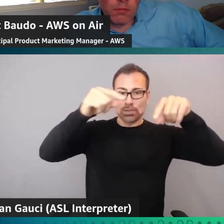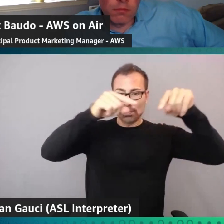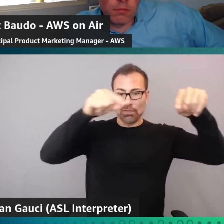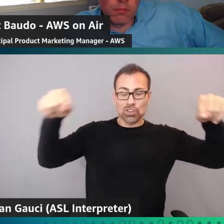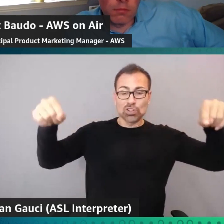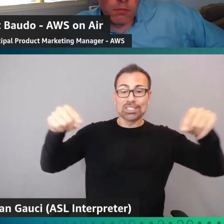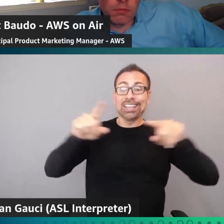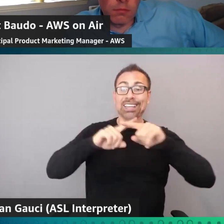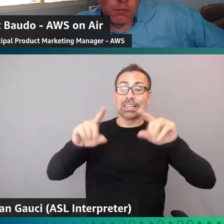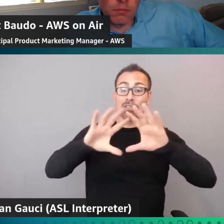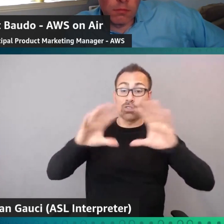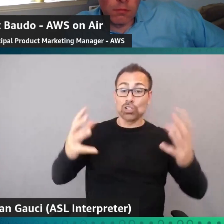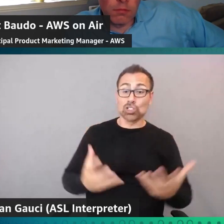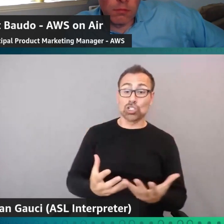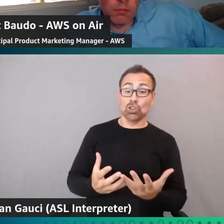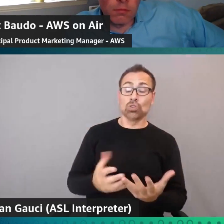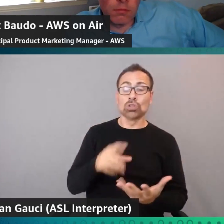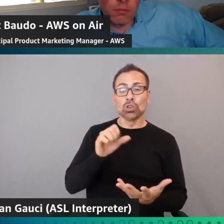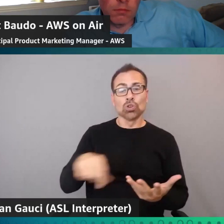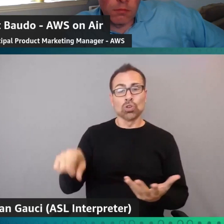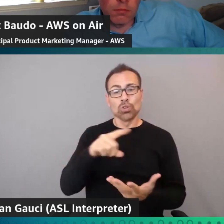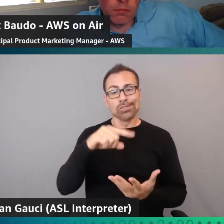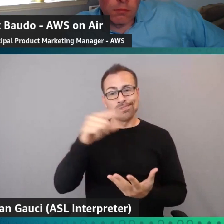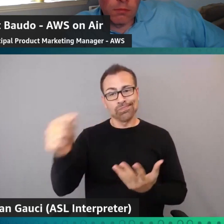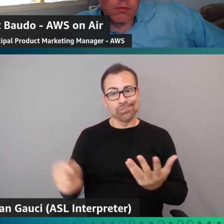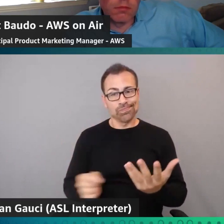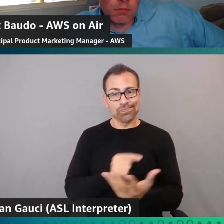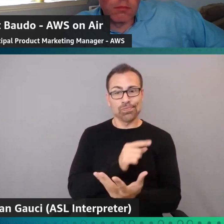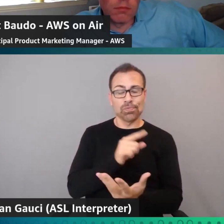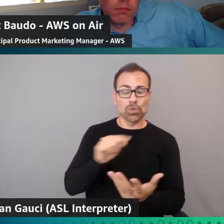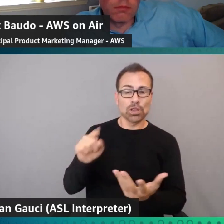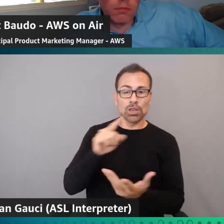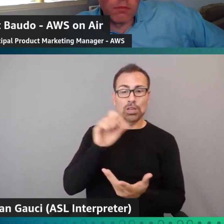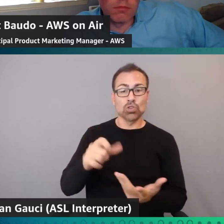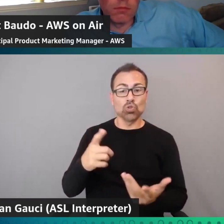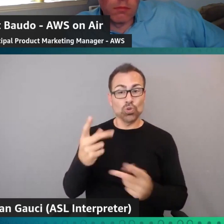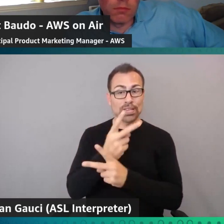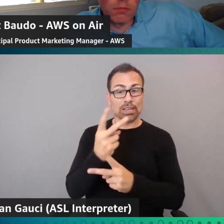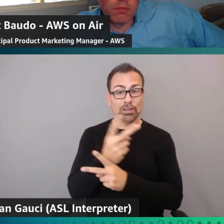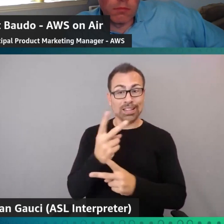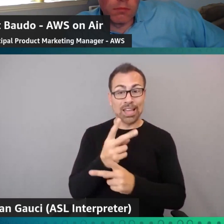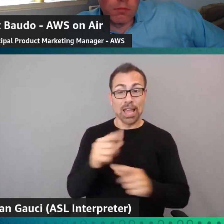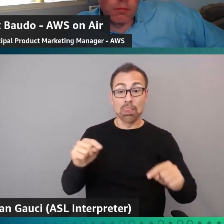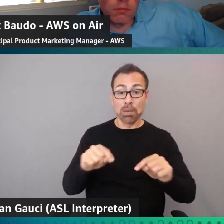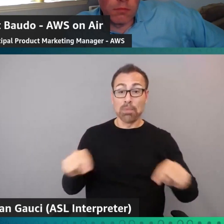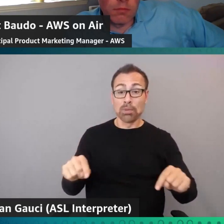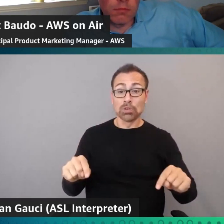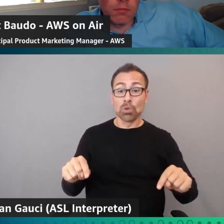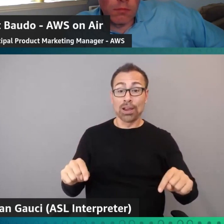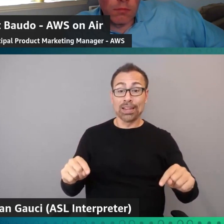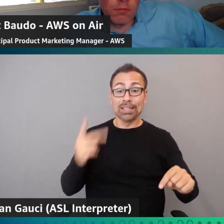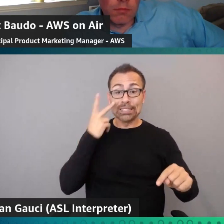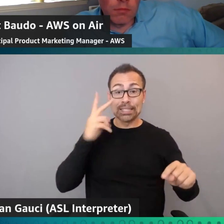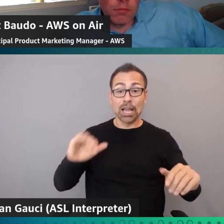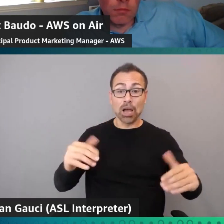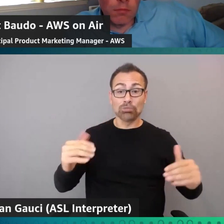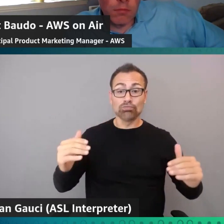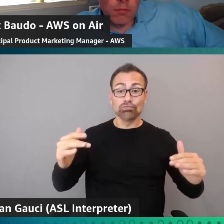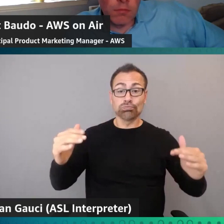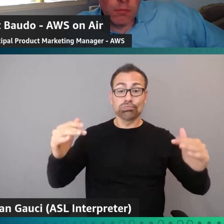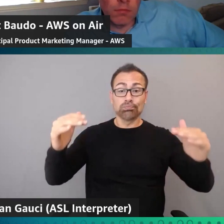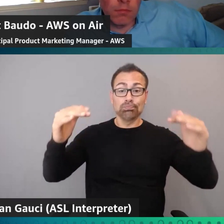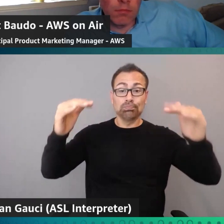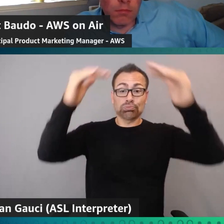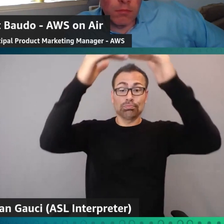can calculate the emissions at the bottommost part of your hierarchy and then see it rolling up to that topmost